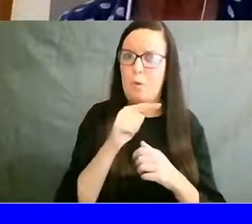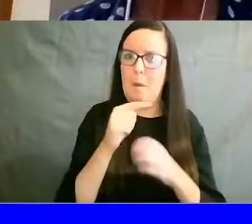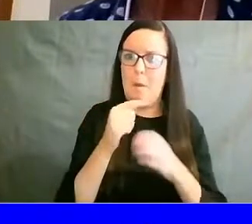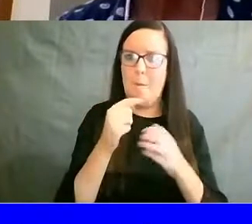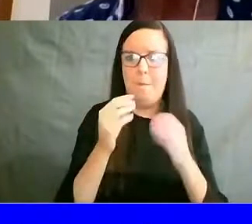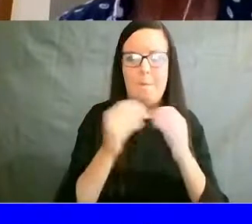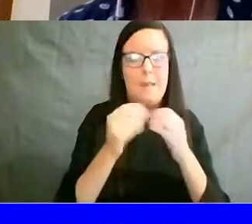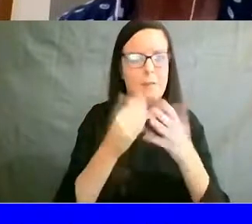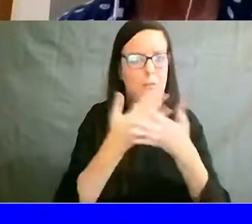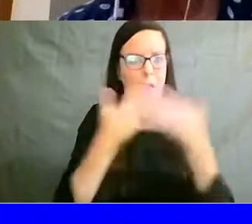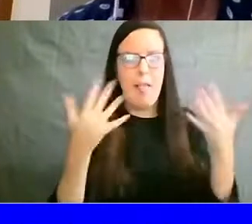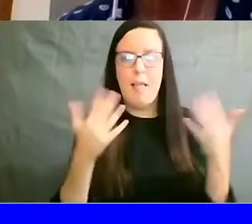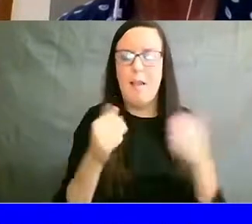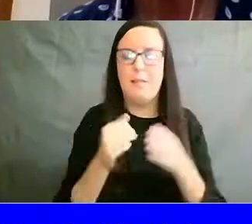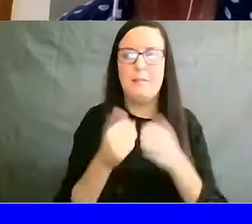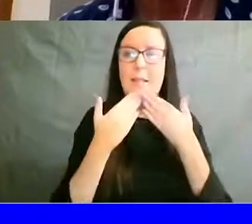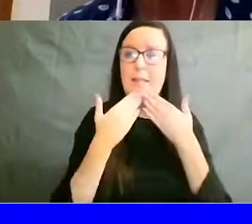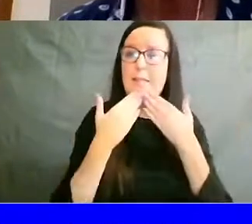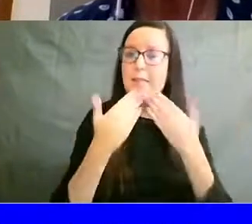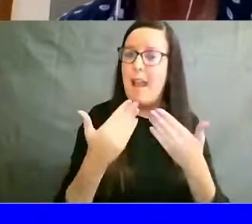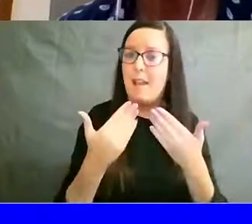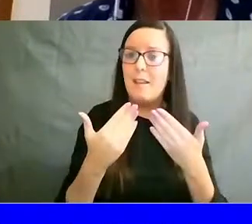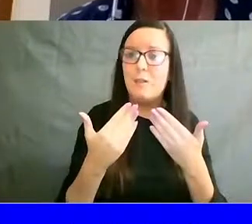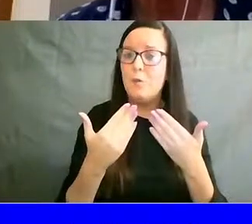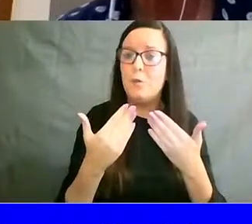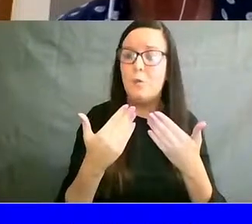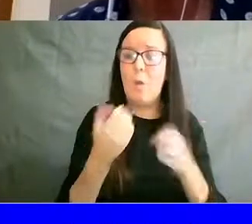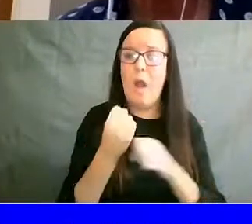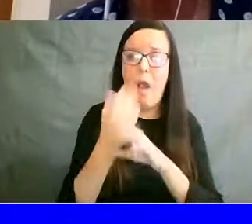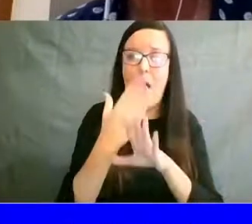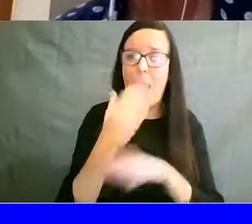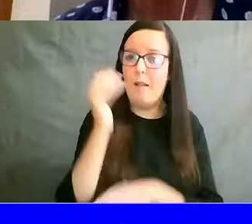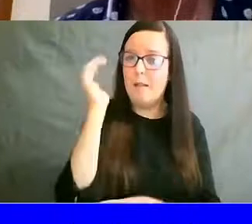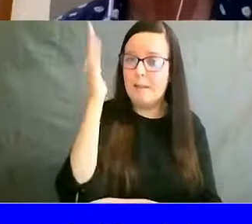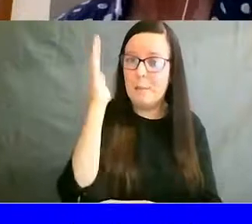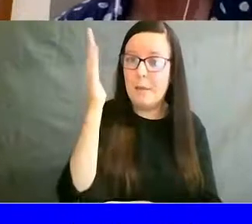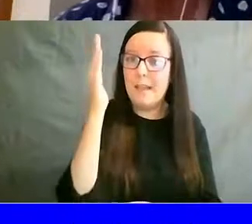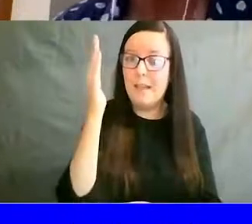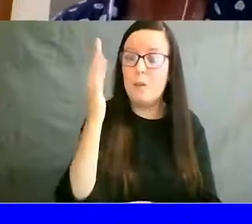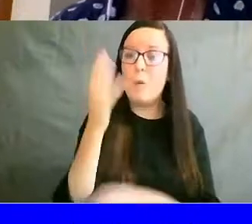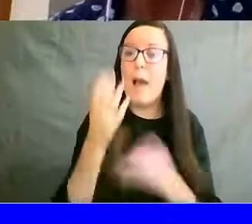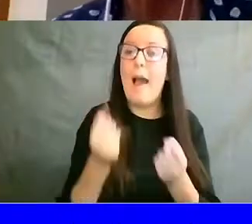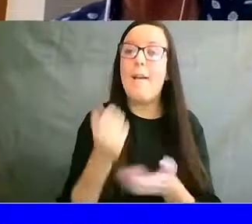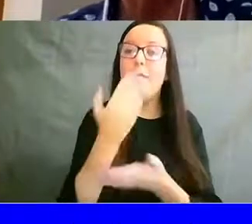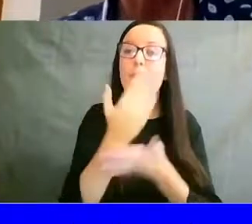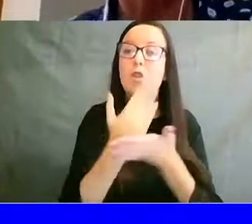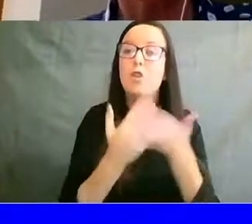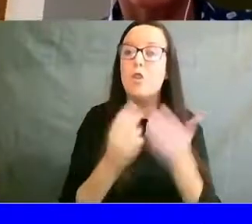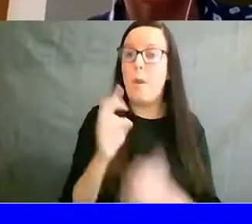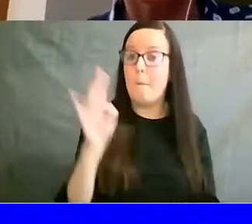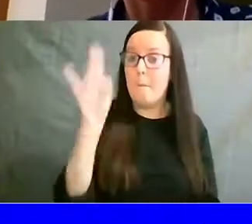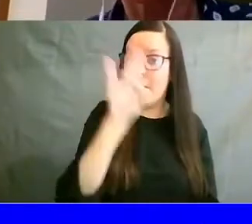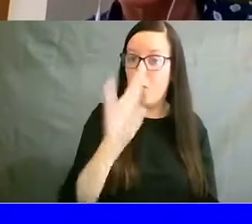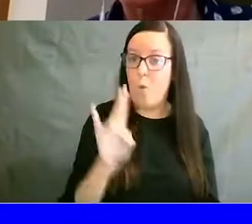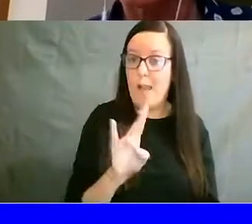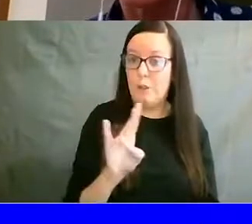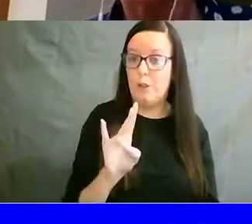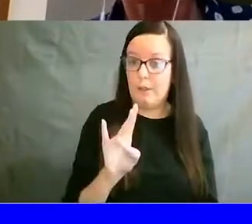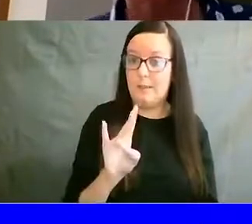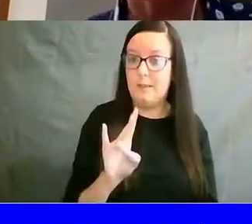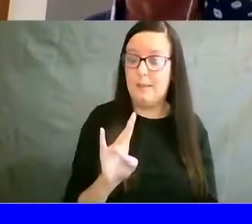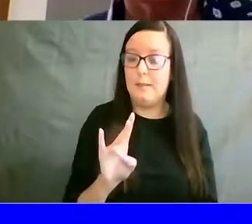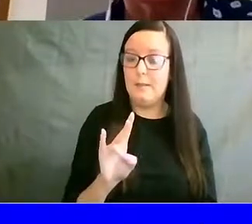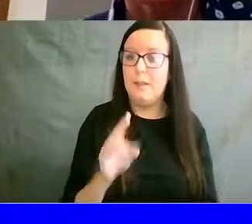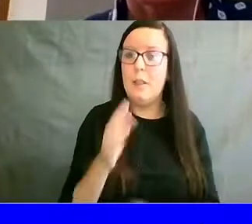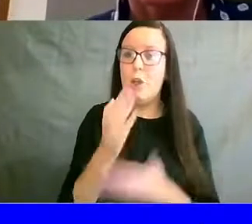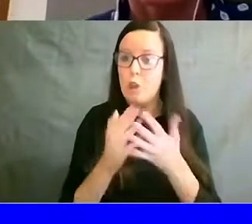Thanks to all of our speakers. We're going to take some questions. We have some in our web chat